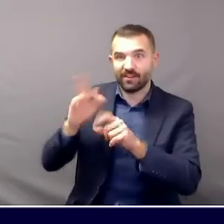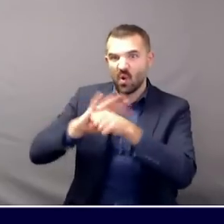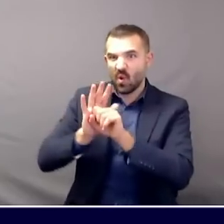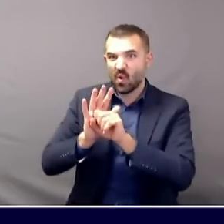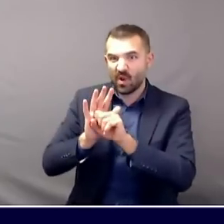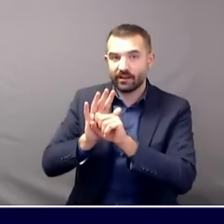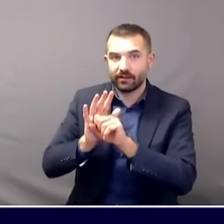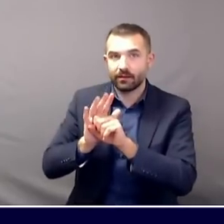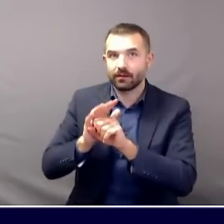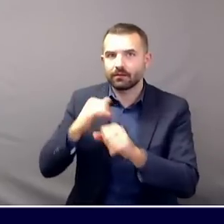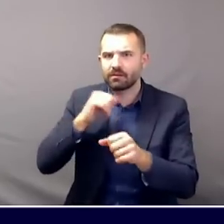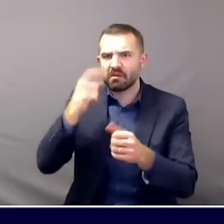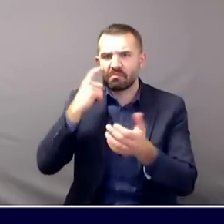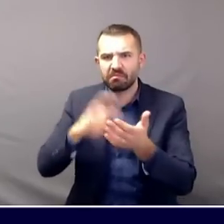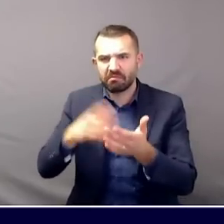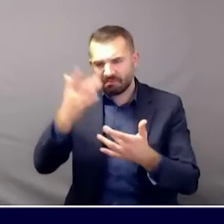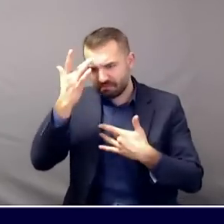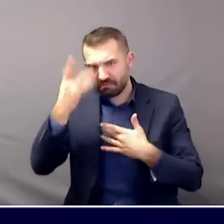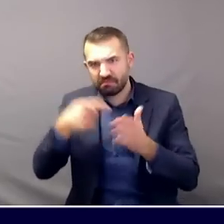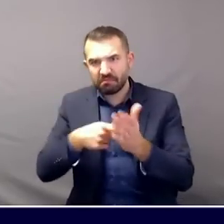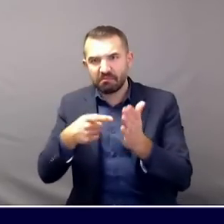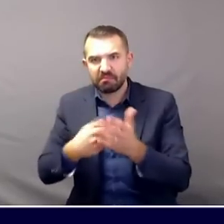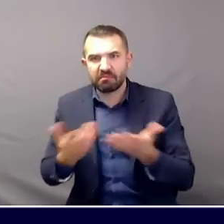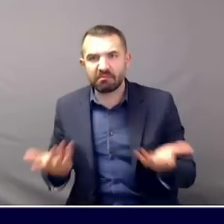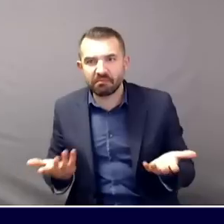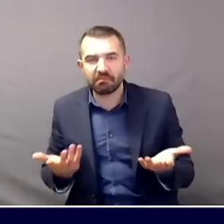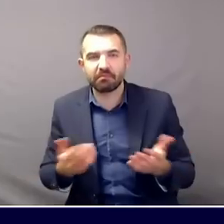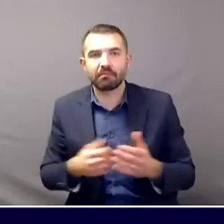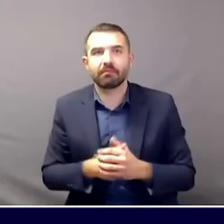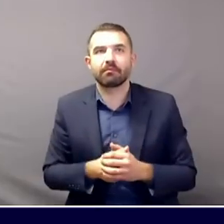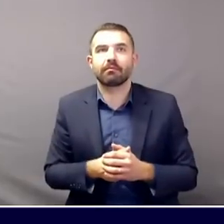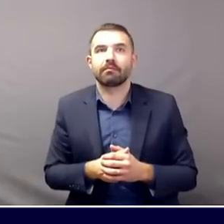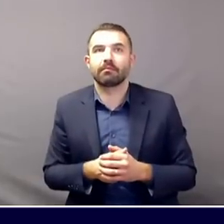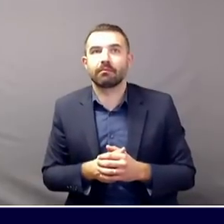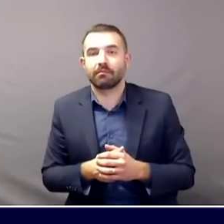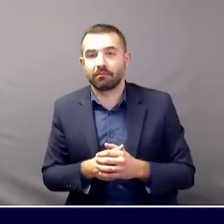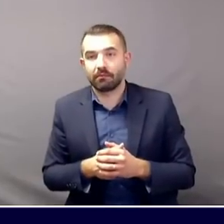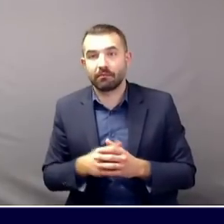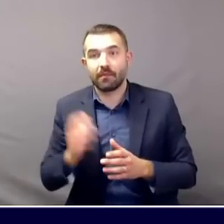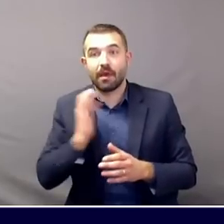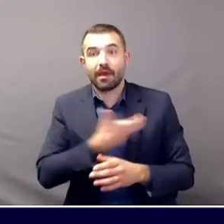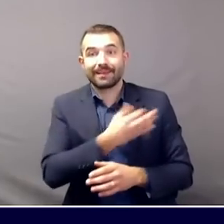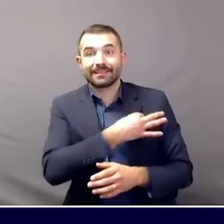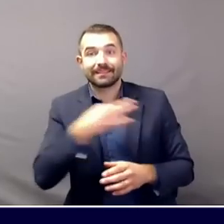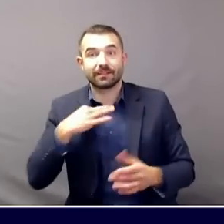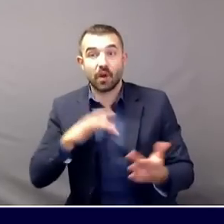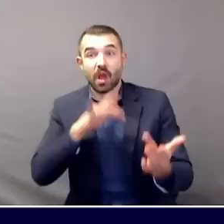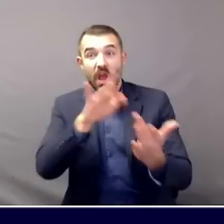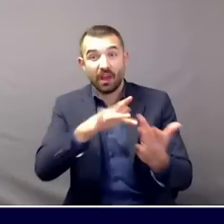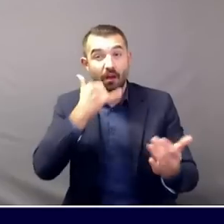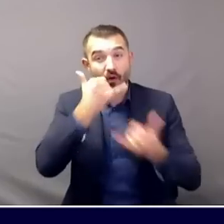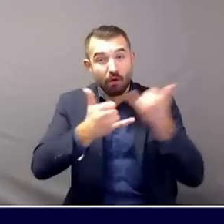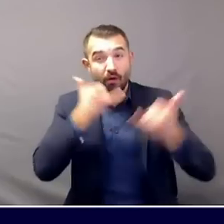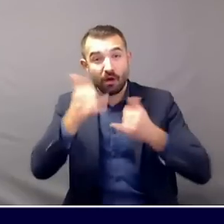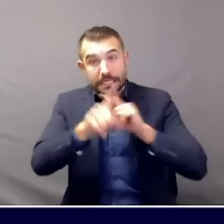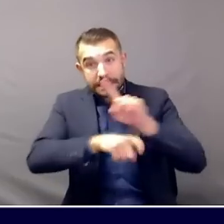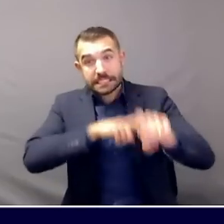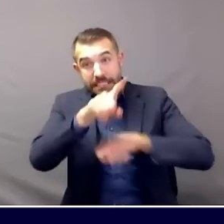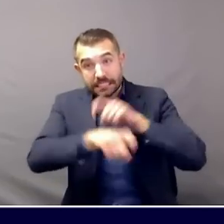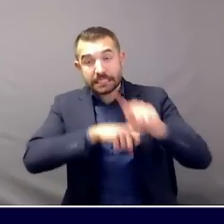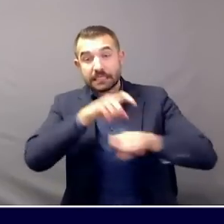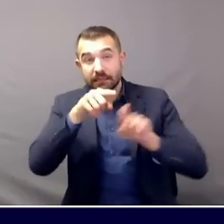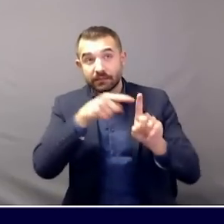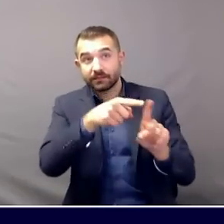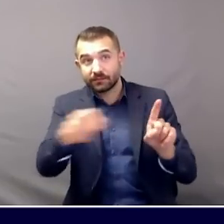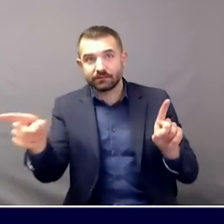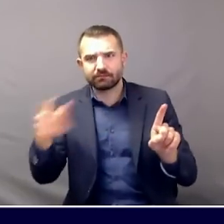And when our case investigators start working with those individuals to investigate the case of someone who's been